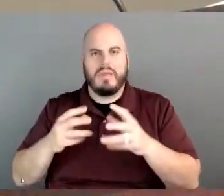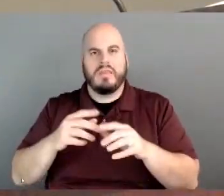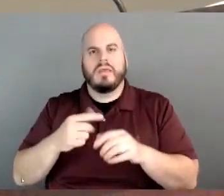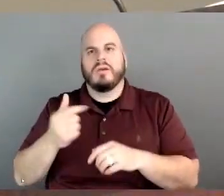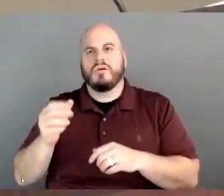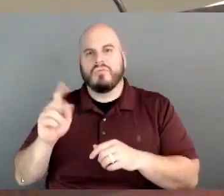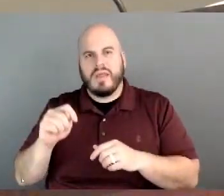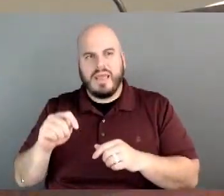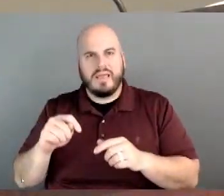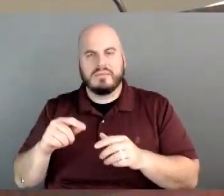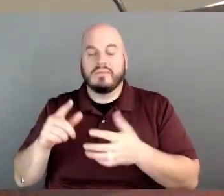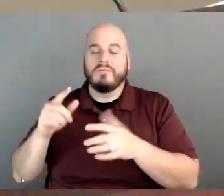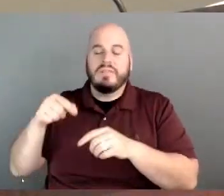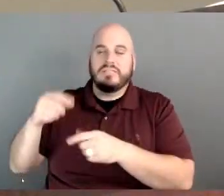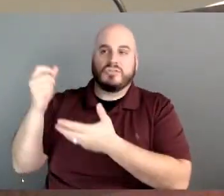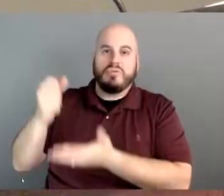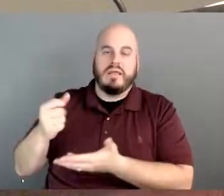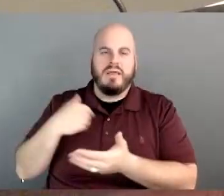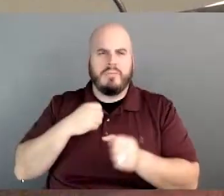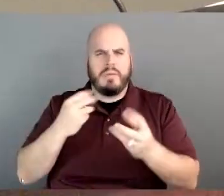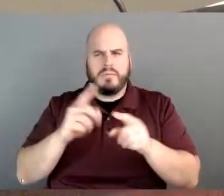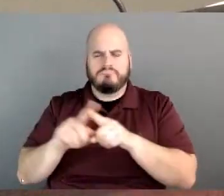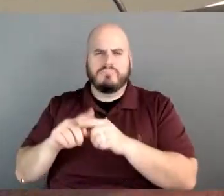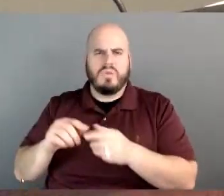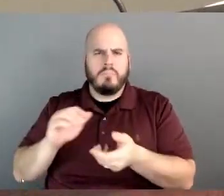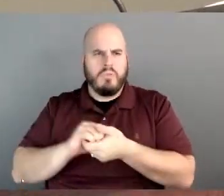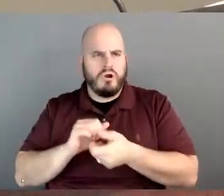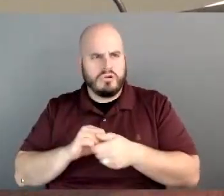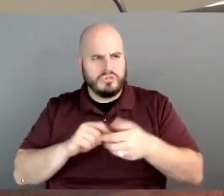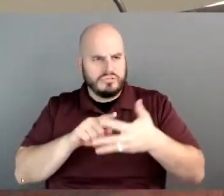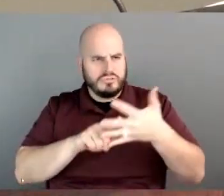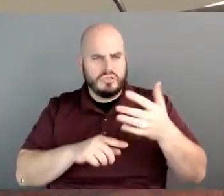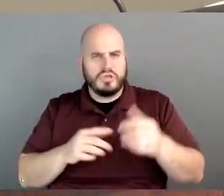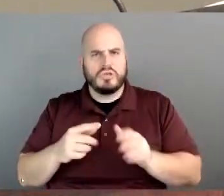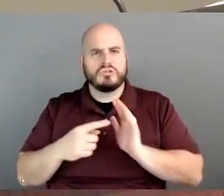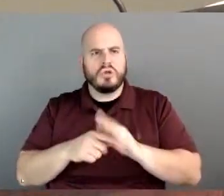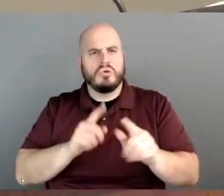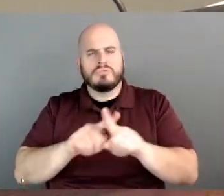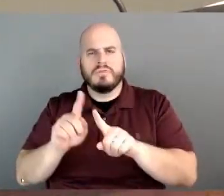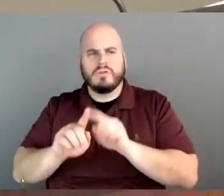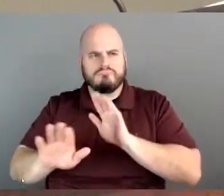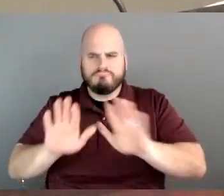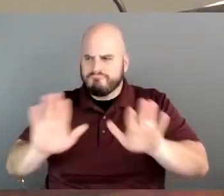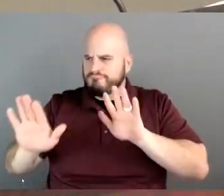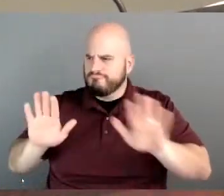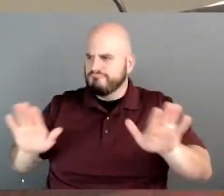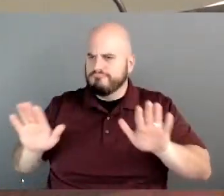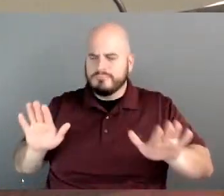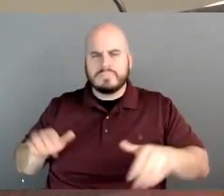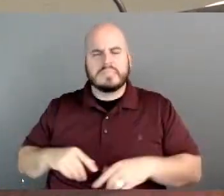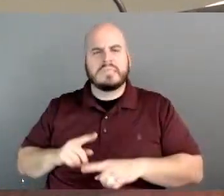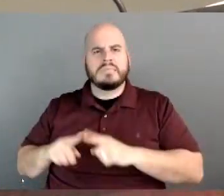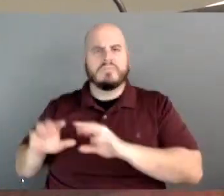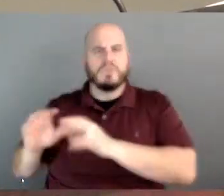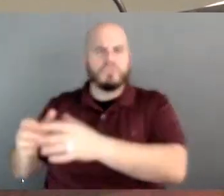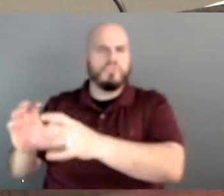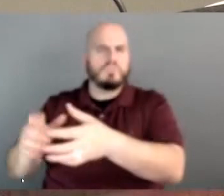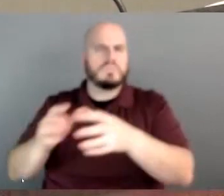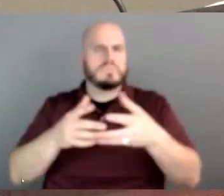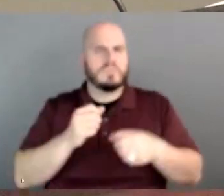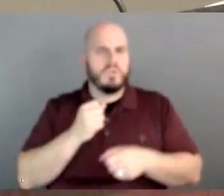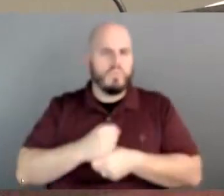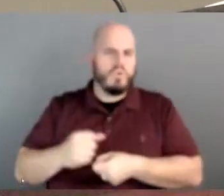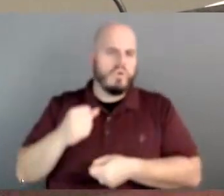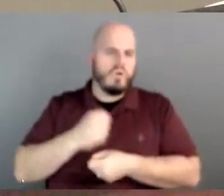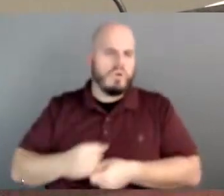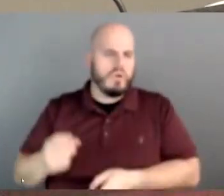for community health and resilience. You see the different entities that are working hard with this, from our